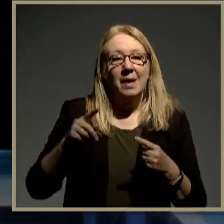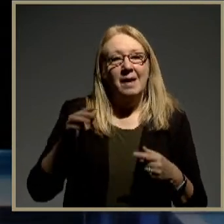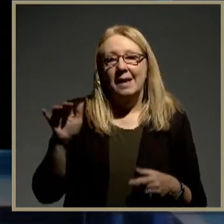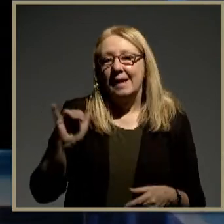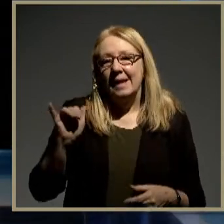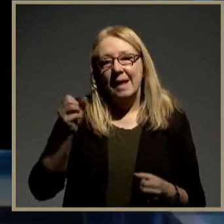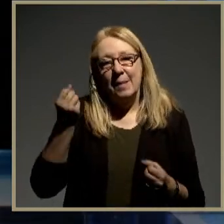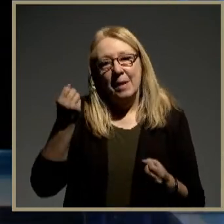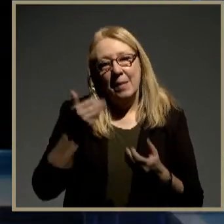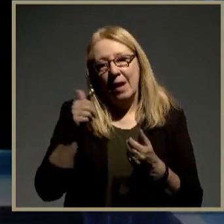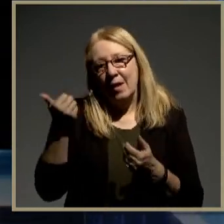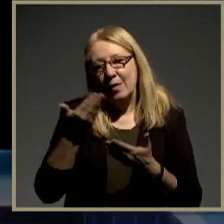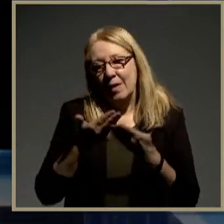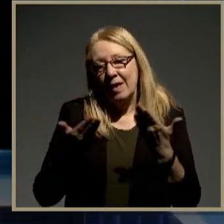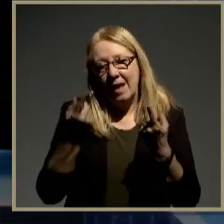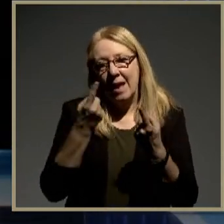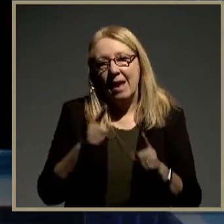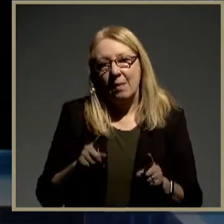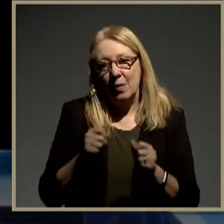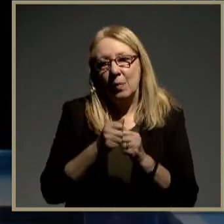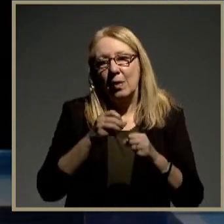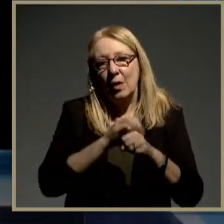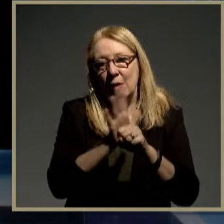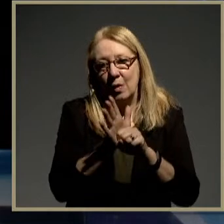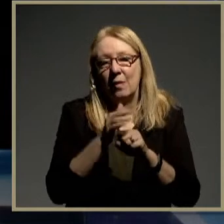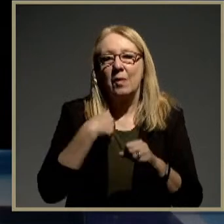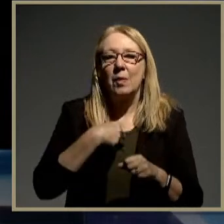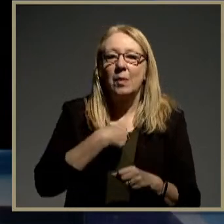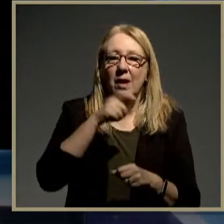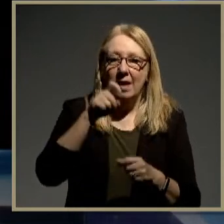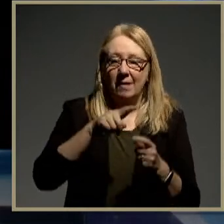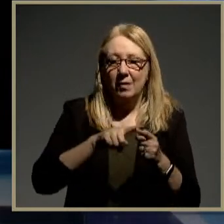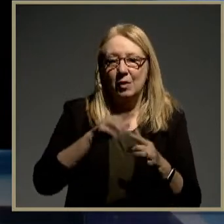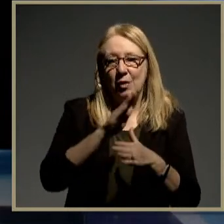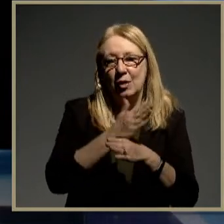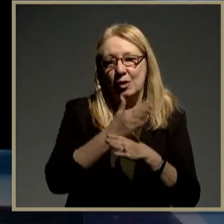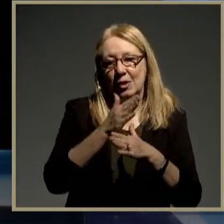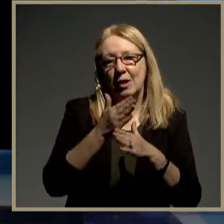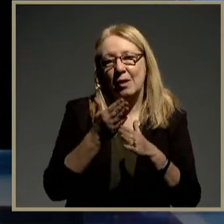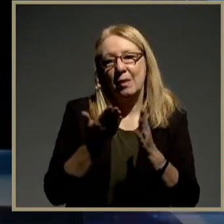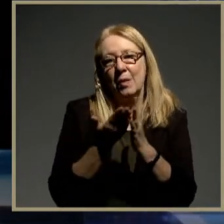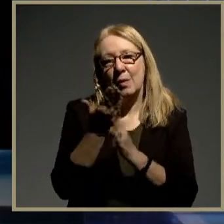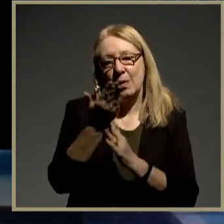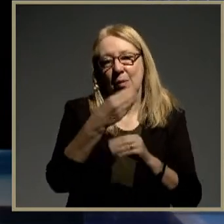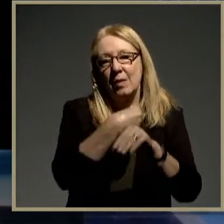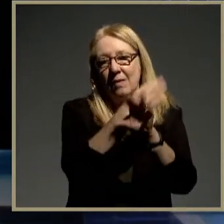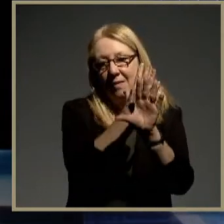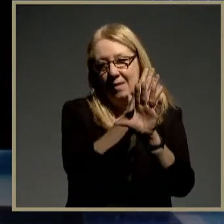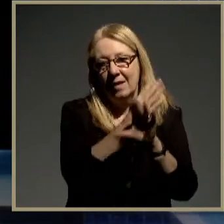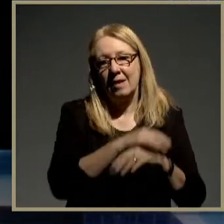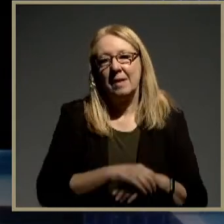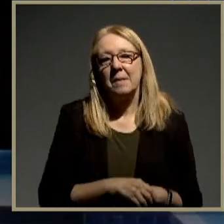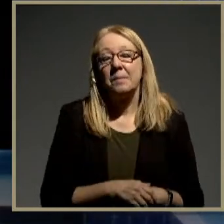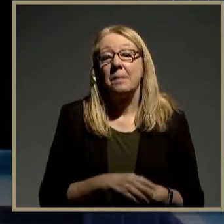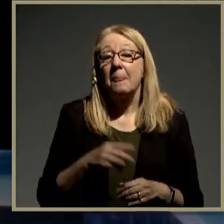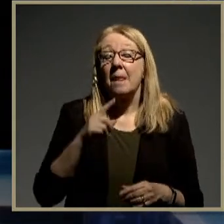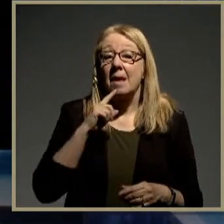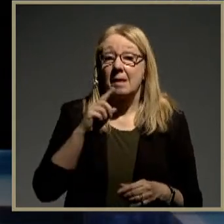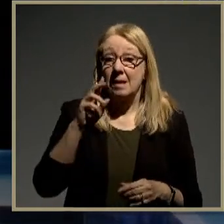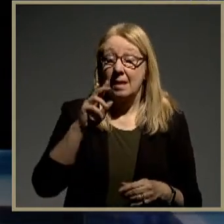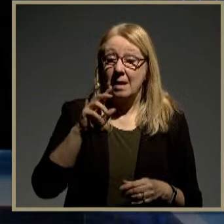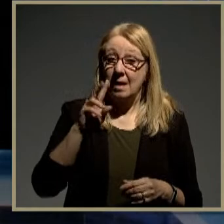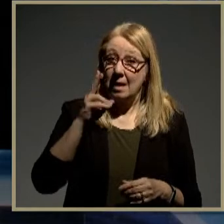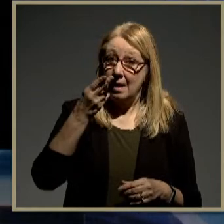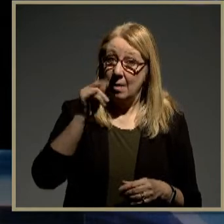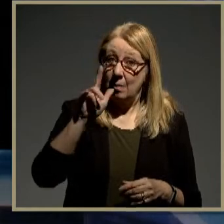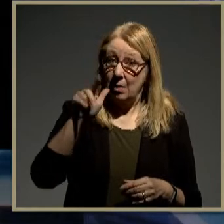other events in the new normal, we are instead sharing our grand opening with you virtually. The Hybl Center is